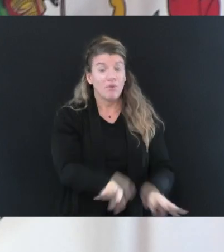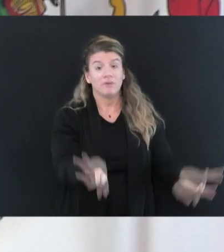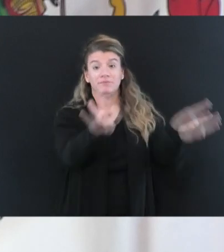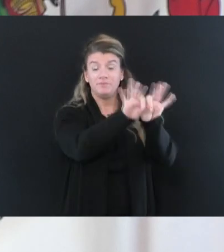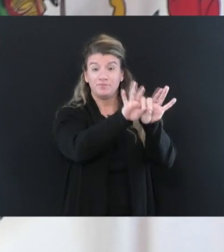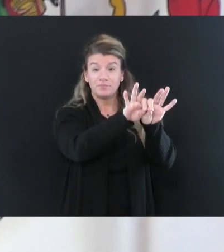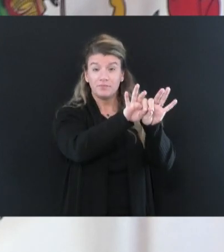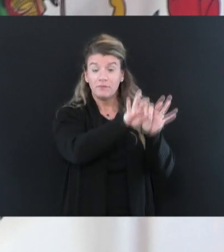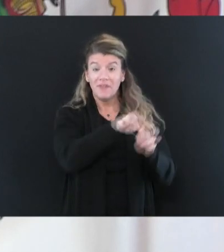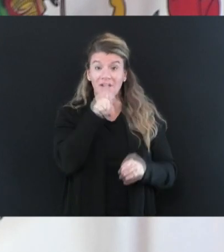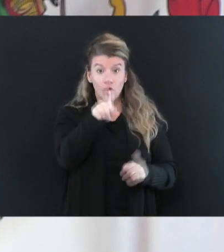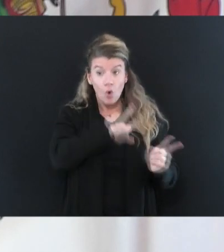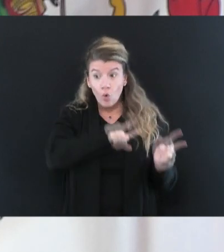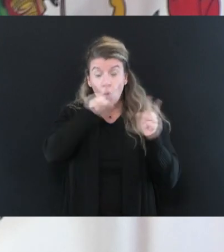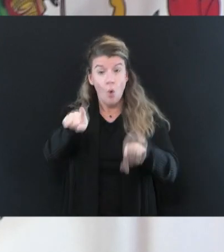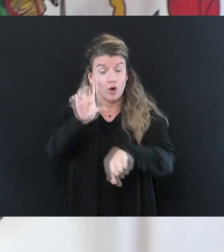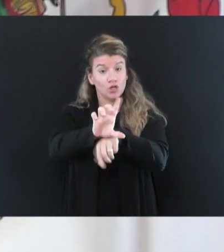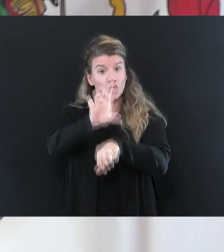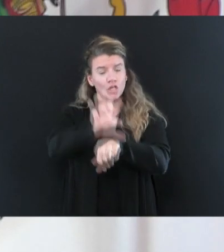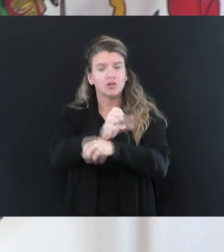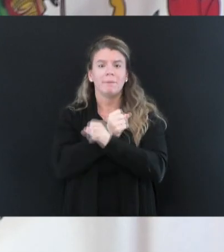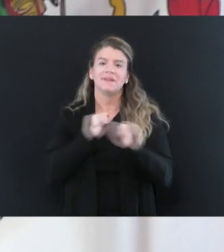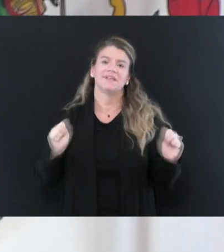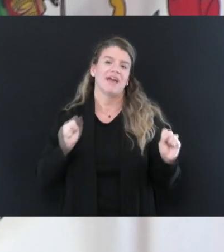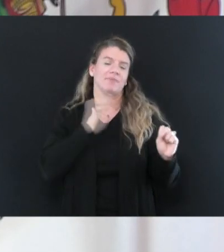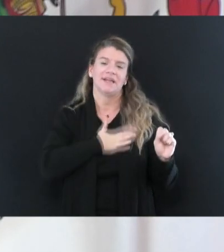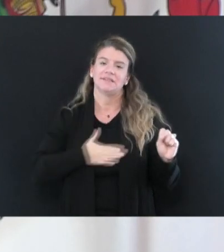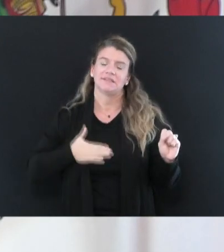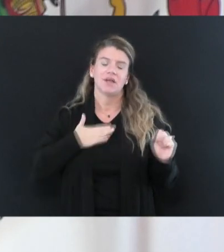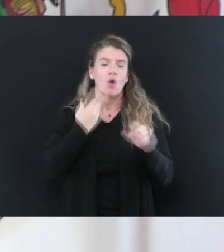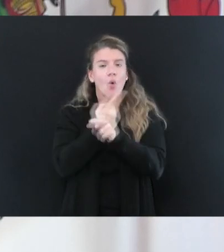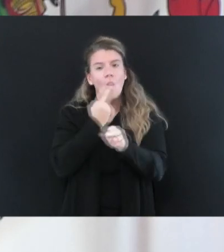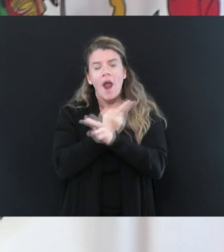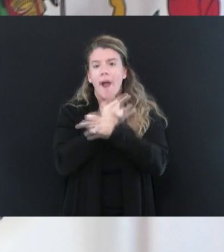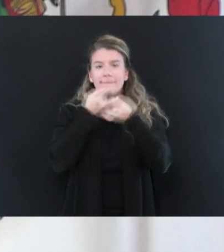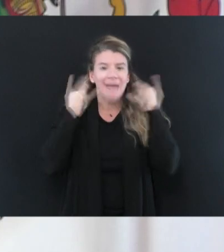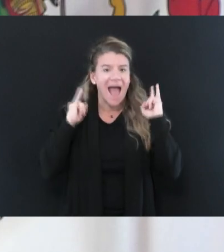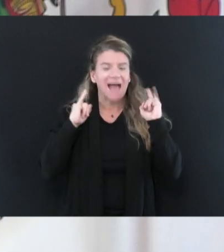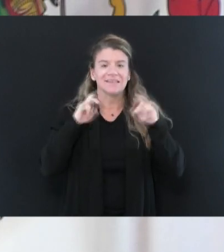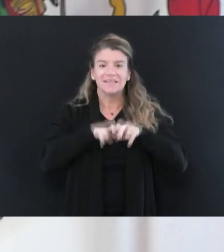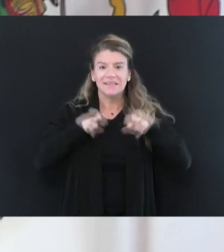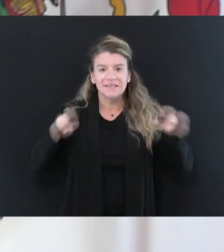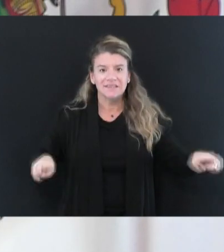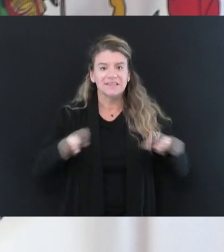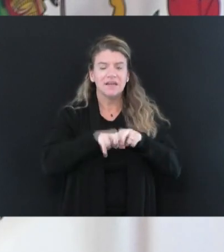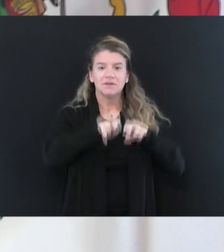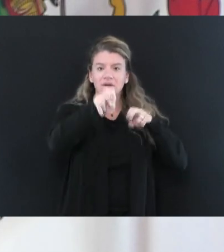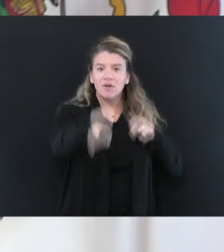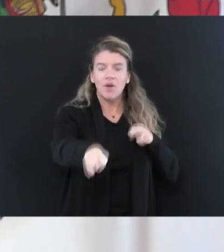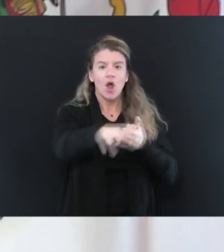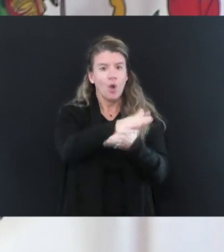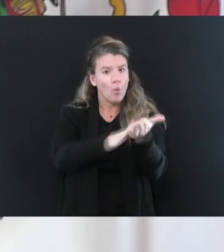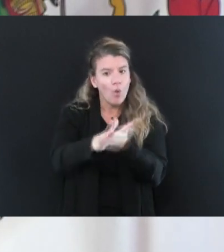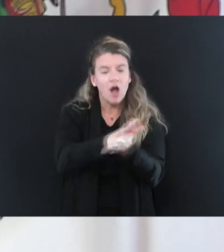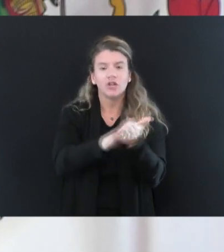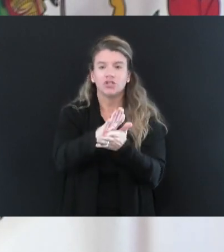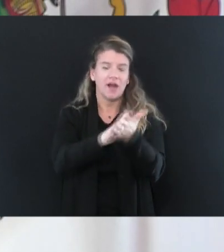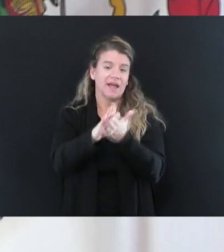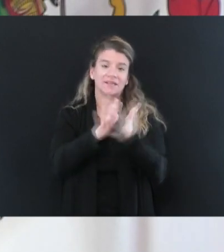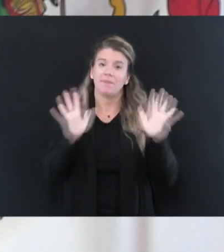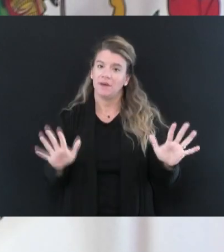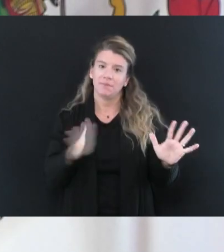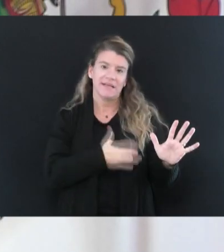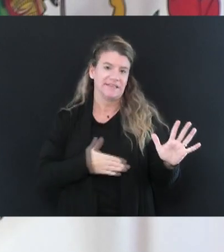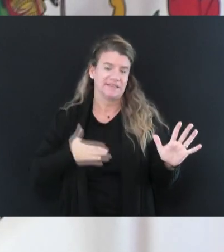you're going to church, protect yourself in every way, a mask, a pew in between you, social distancing, wash your hands. I mean, come